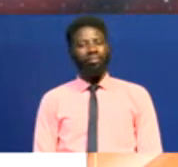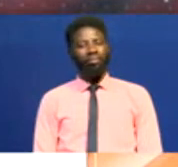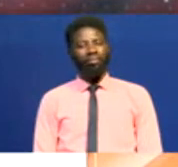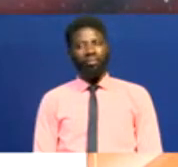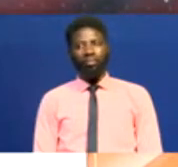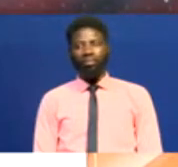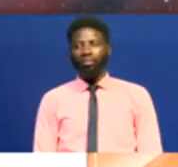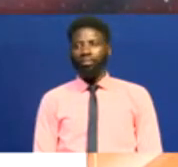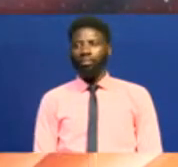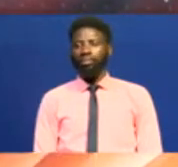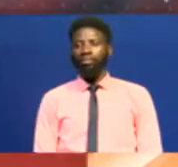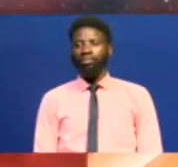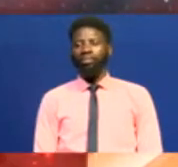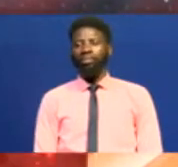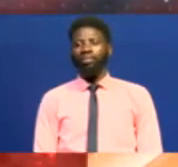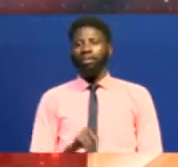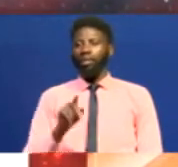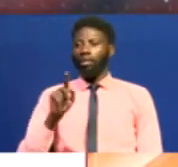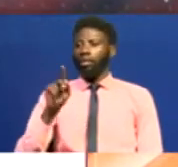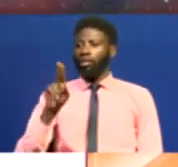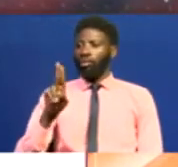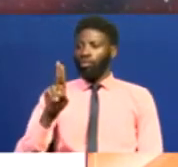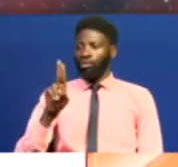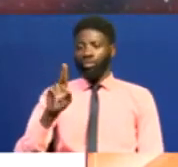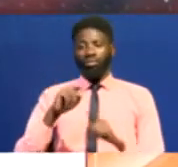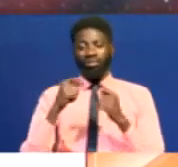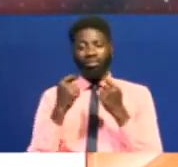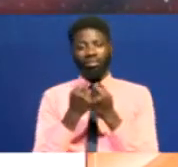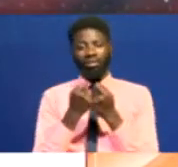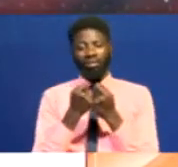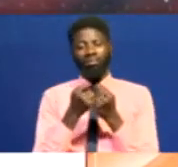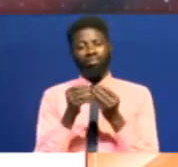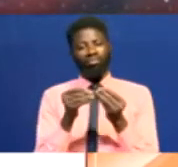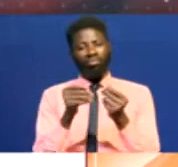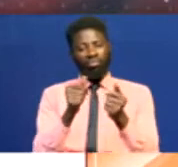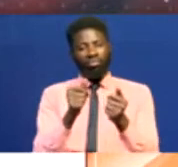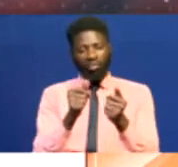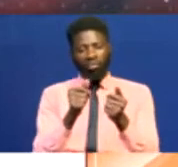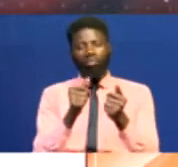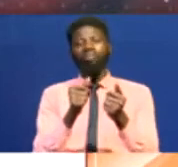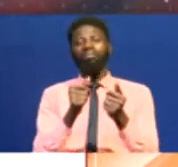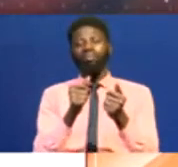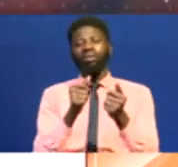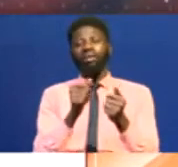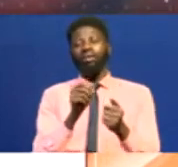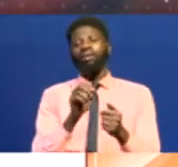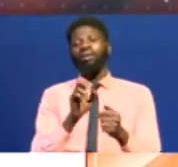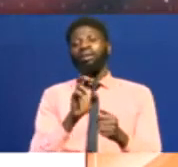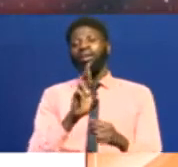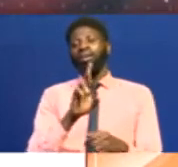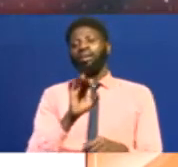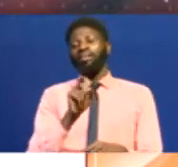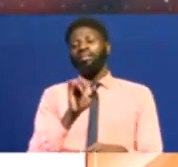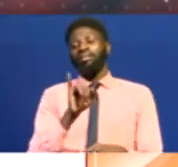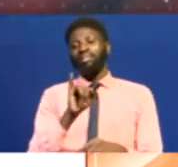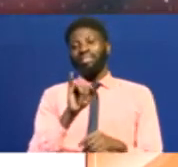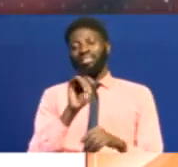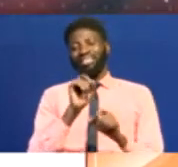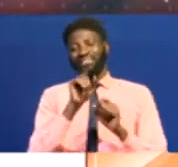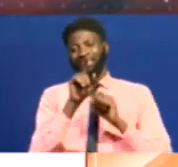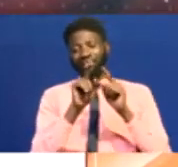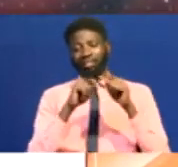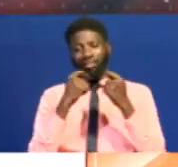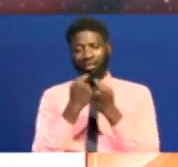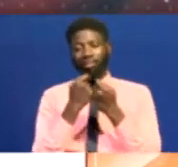handball, the Kenyatta University team narrowly beat Rising Star team 49-34 in the Women's Kenya Handball League match played at the